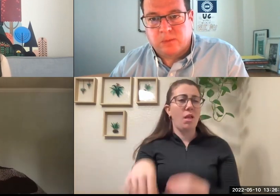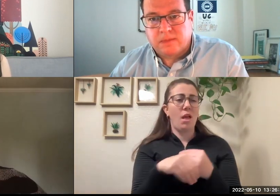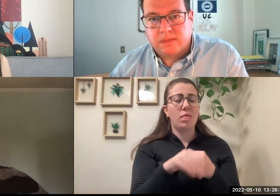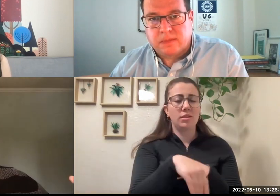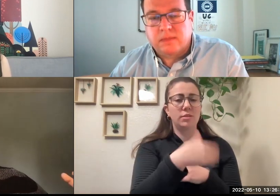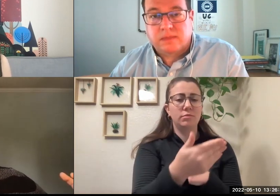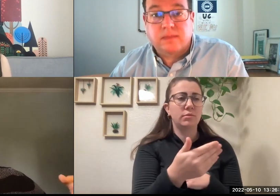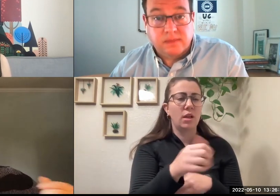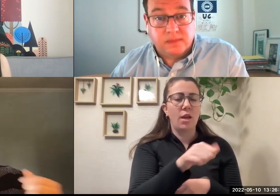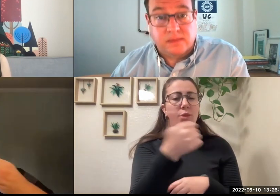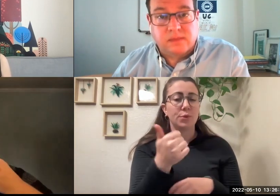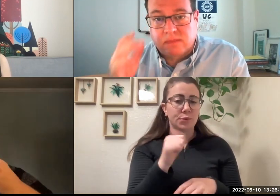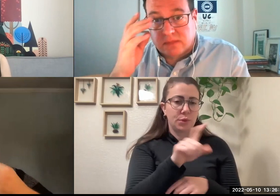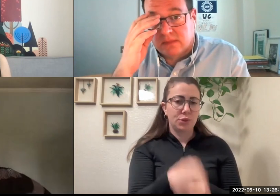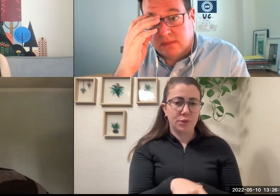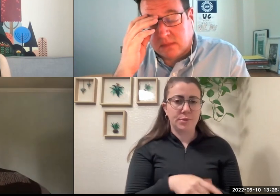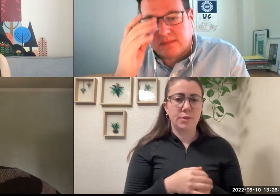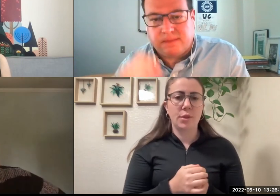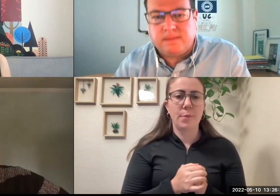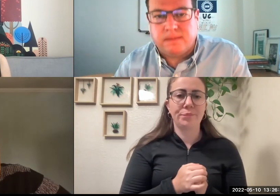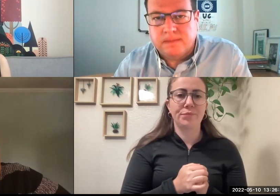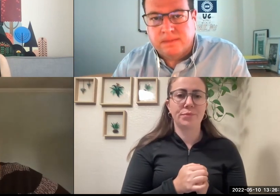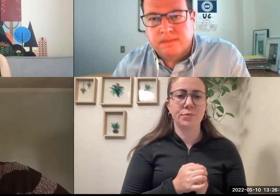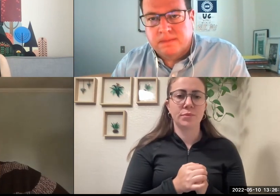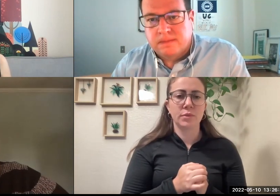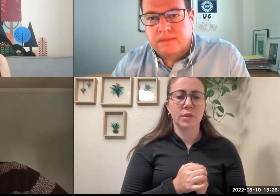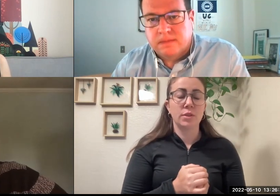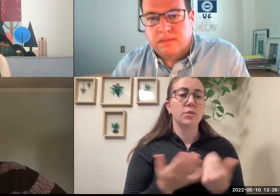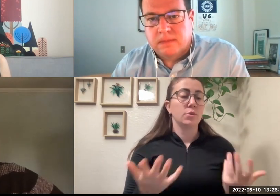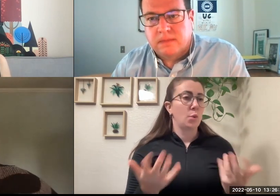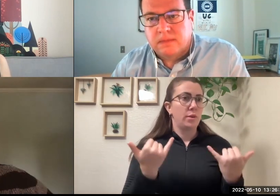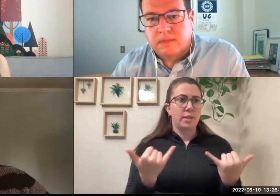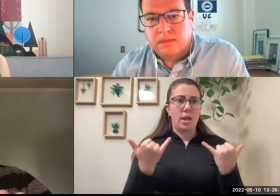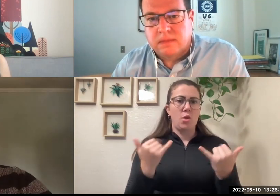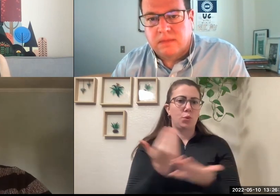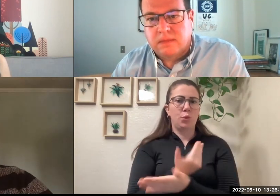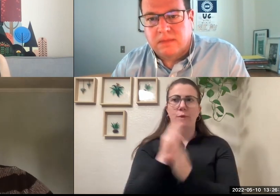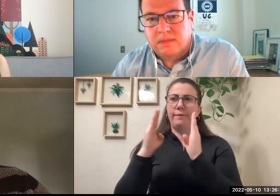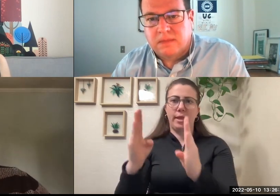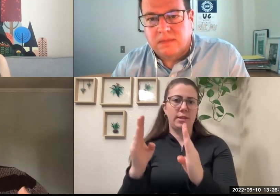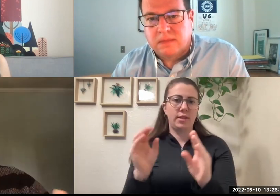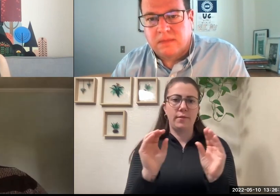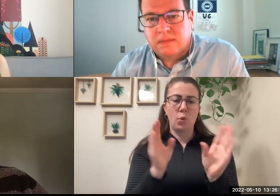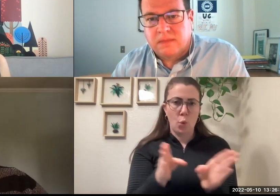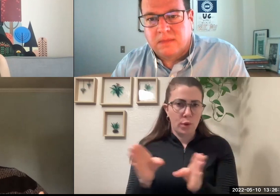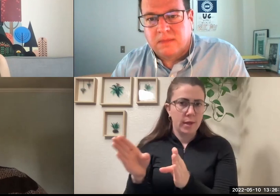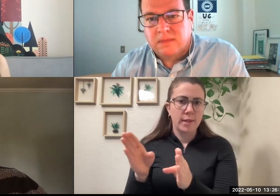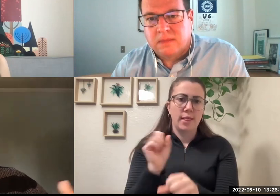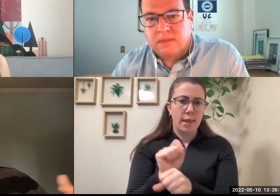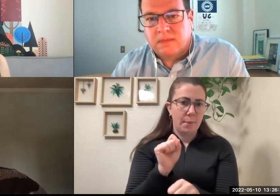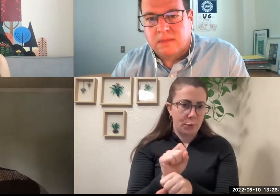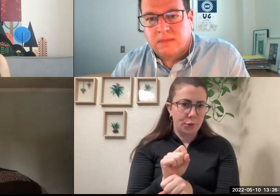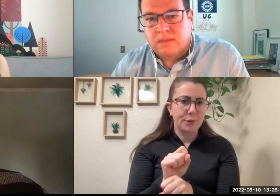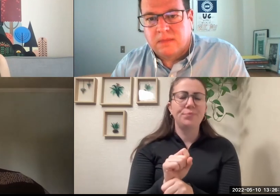due for this reinvigoration of organized labor. But before I have to say, we've gotten a few